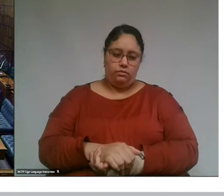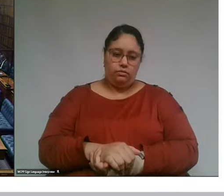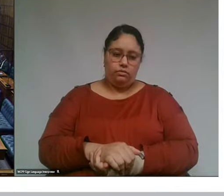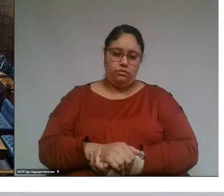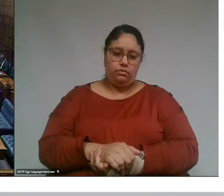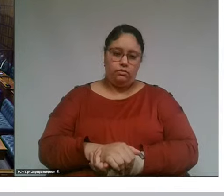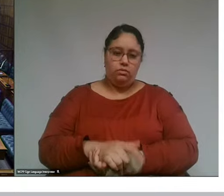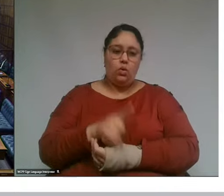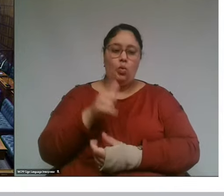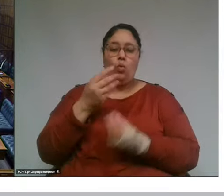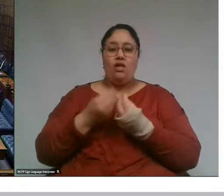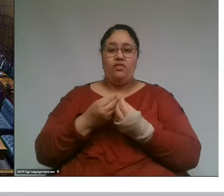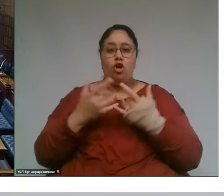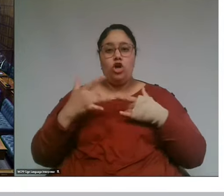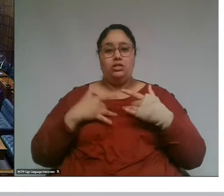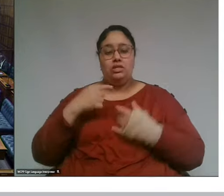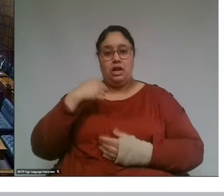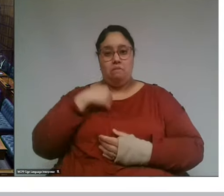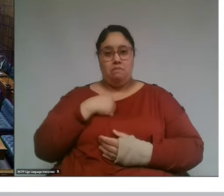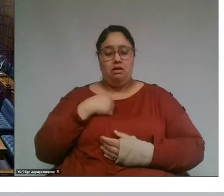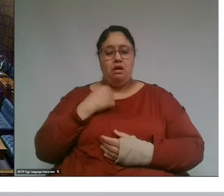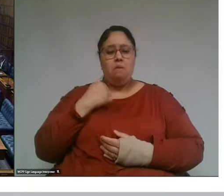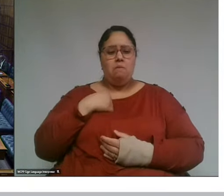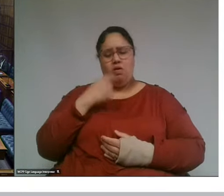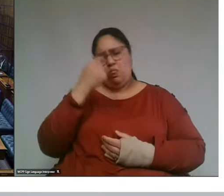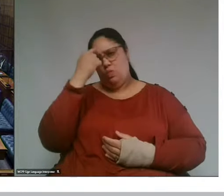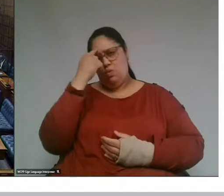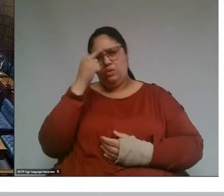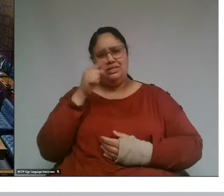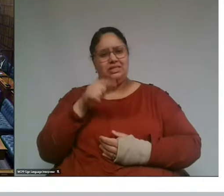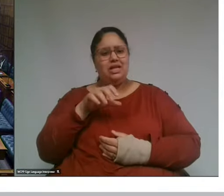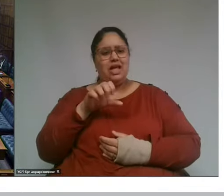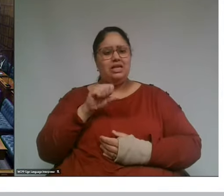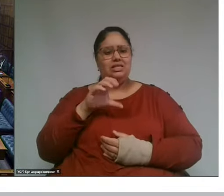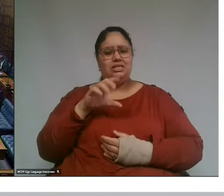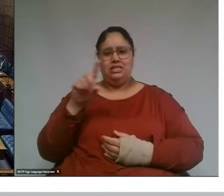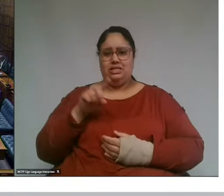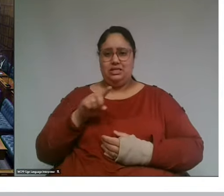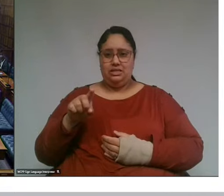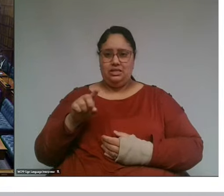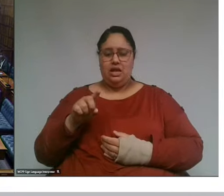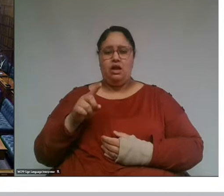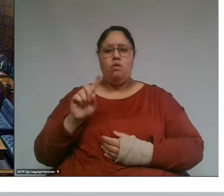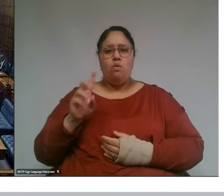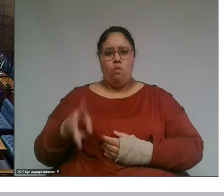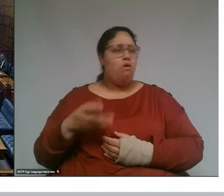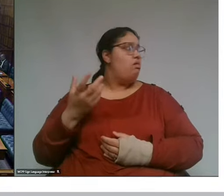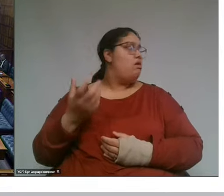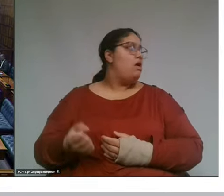which worries me is my impression was always that these sezs would have a special